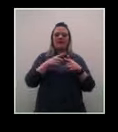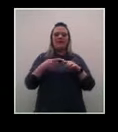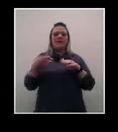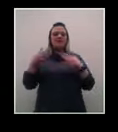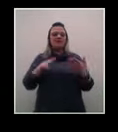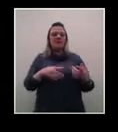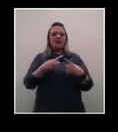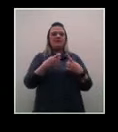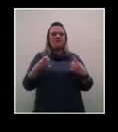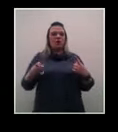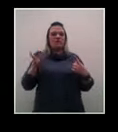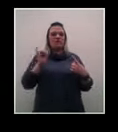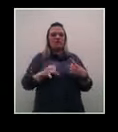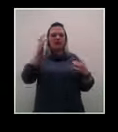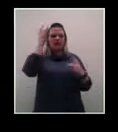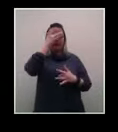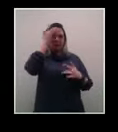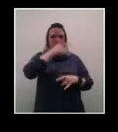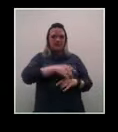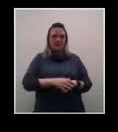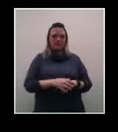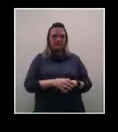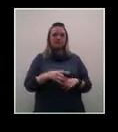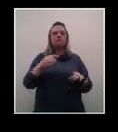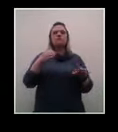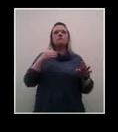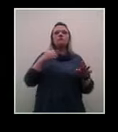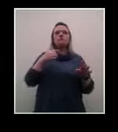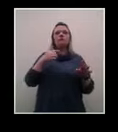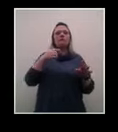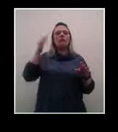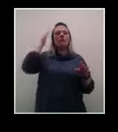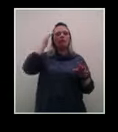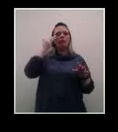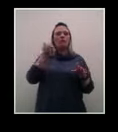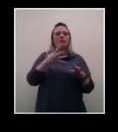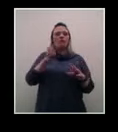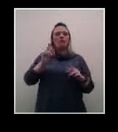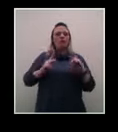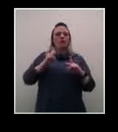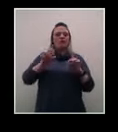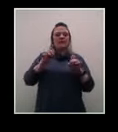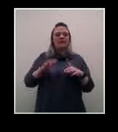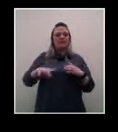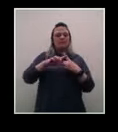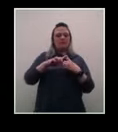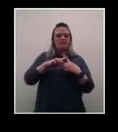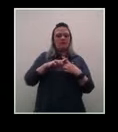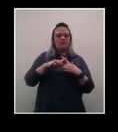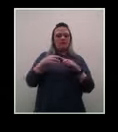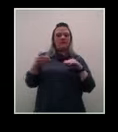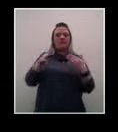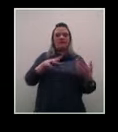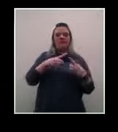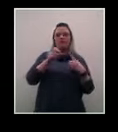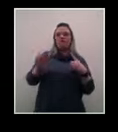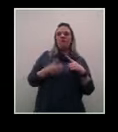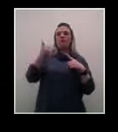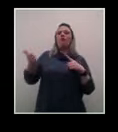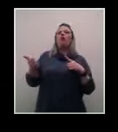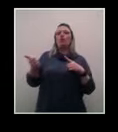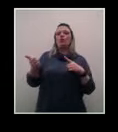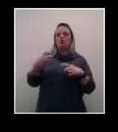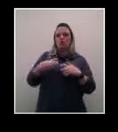contracting the illness. Now, I am aware of a few individuals who had tested positive for COVID-19 who died from other